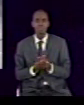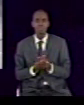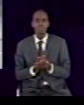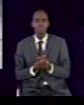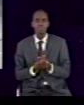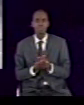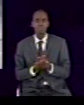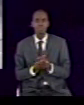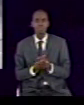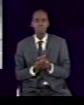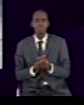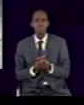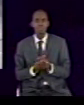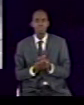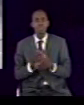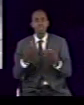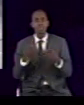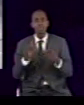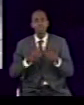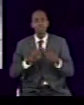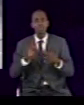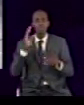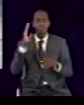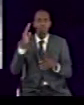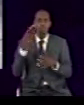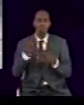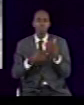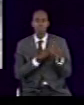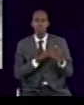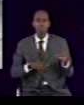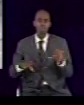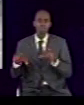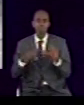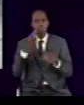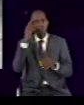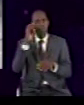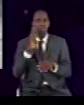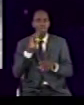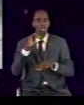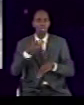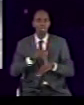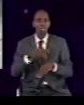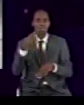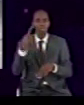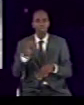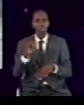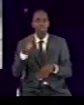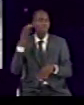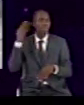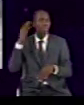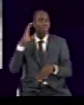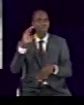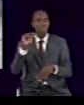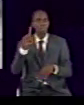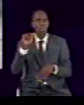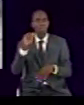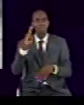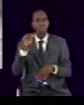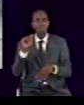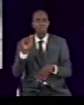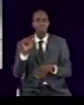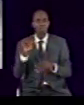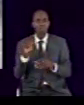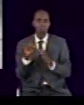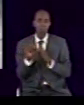I came to testify what God had done for me in Calabar Cook State, Global Cook State. I had pipe